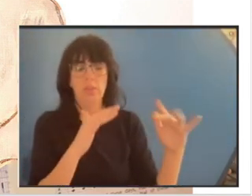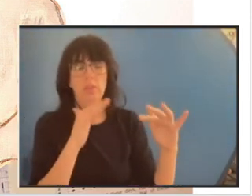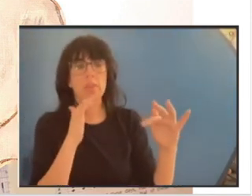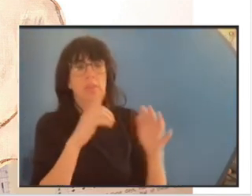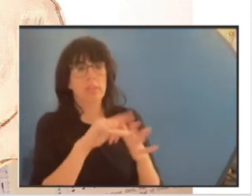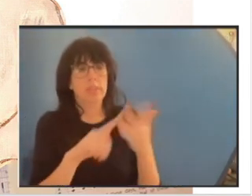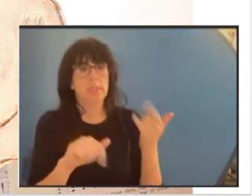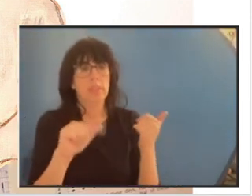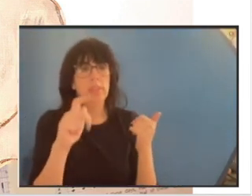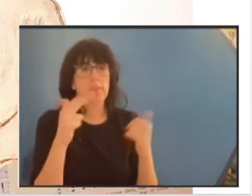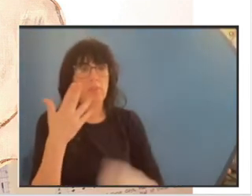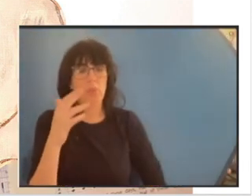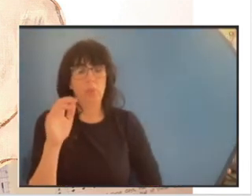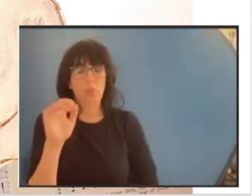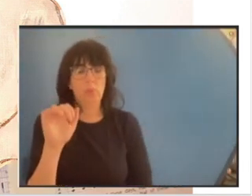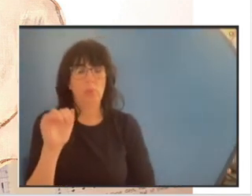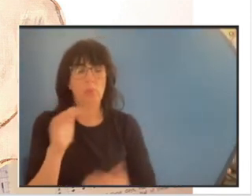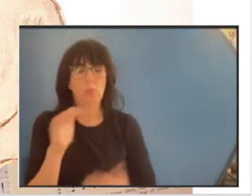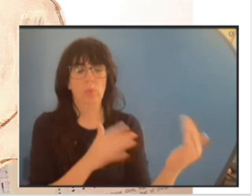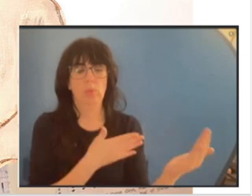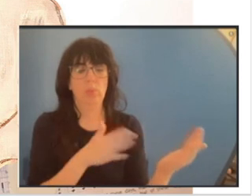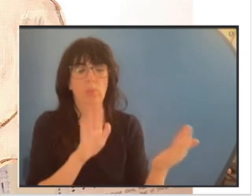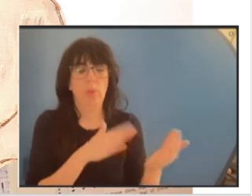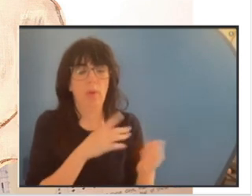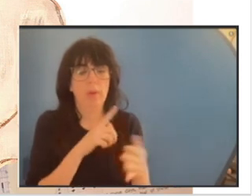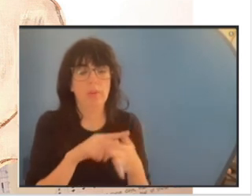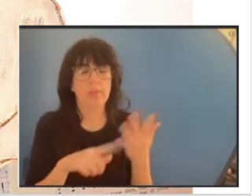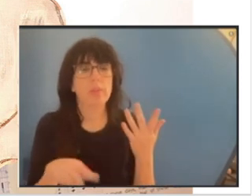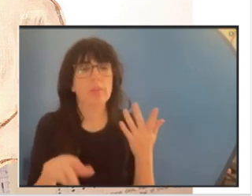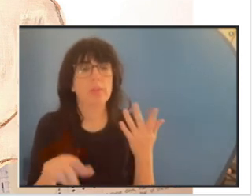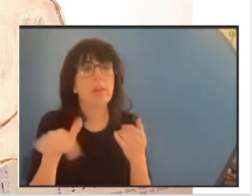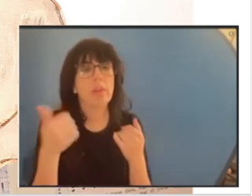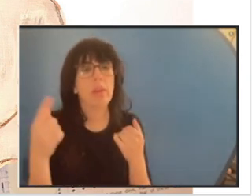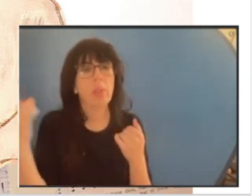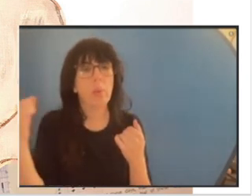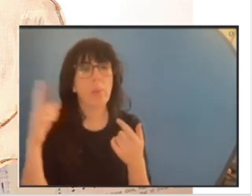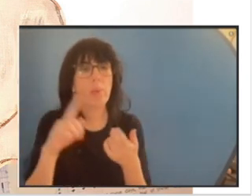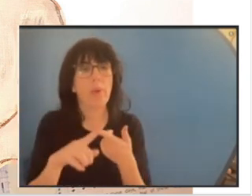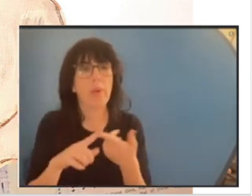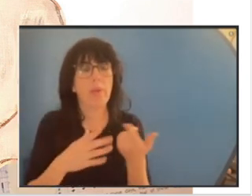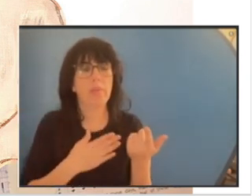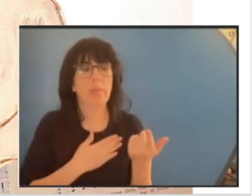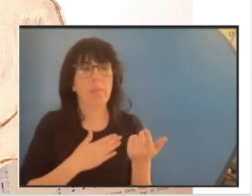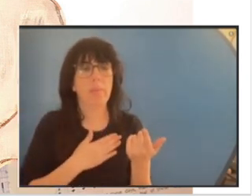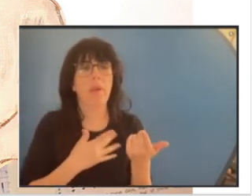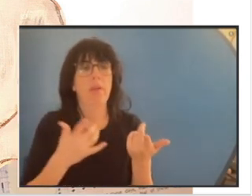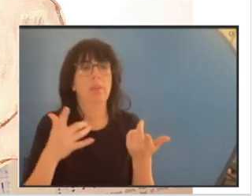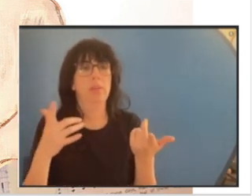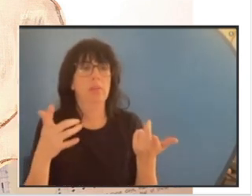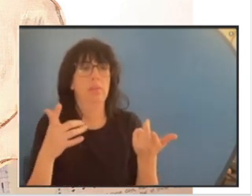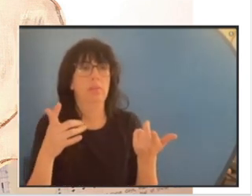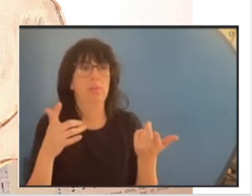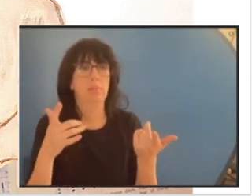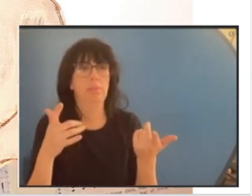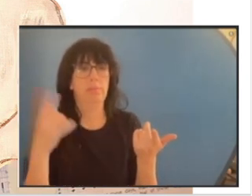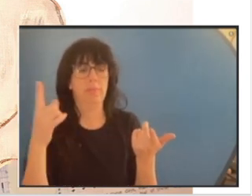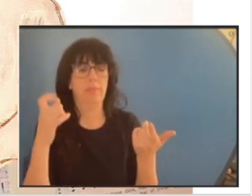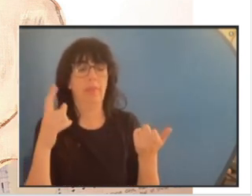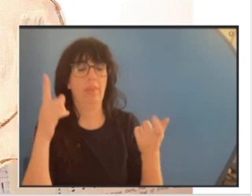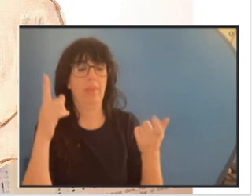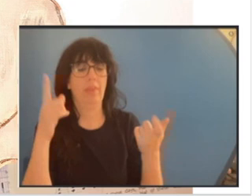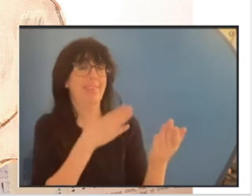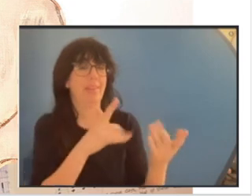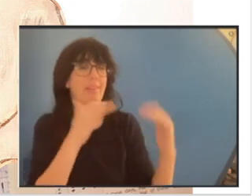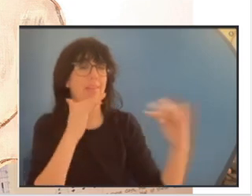a song that Fannie Lou Hamer, another one of my biographical subjects, sang. I'm gonna sit at the